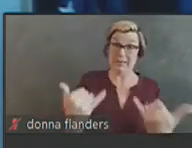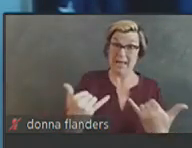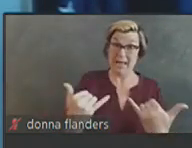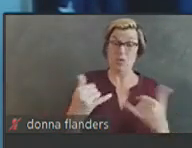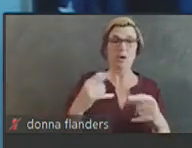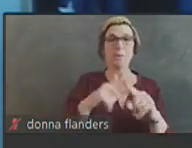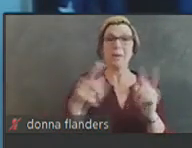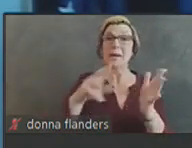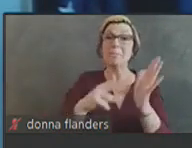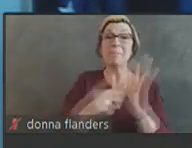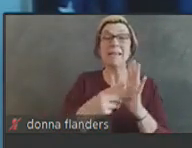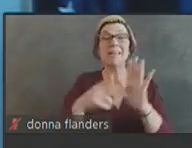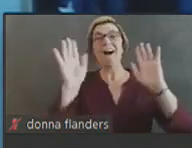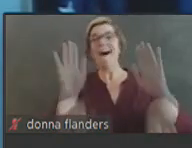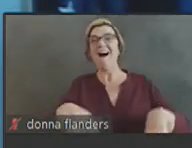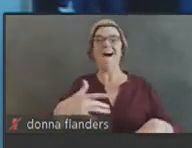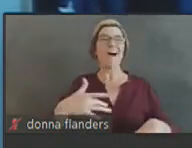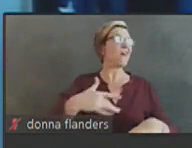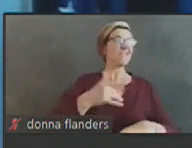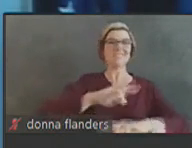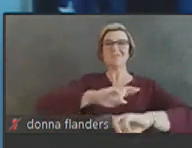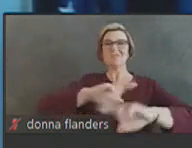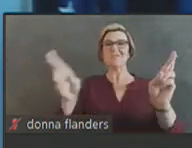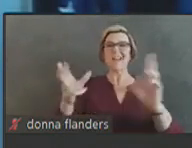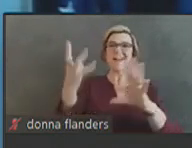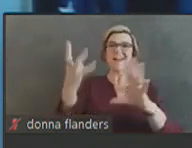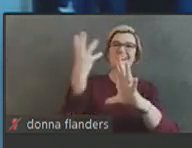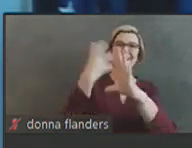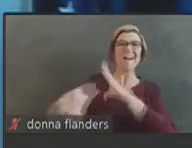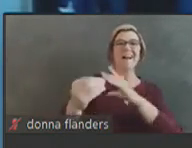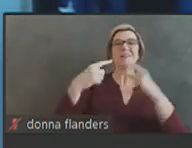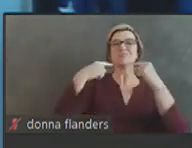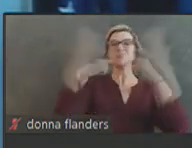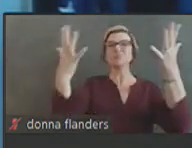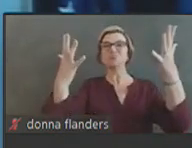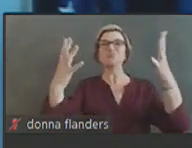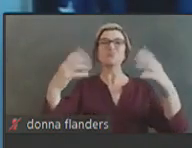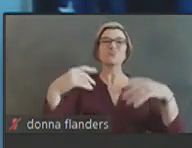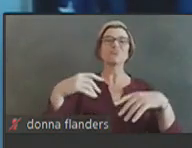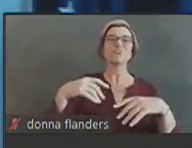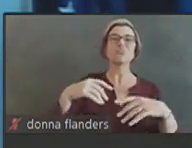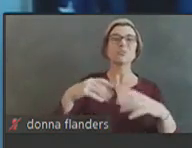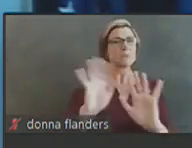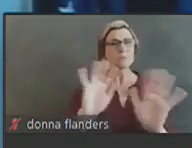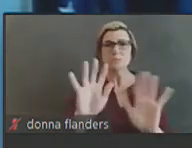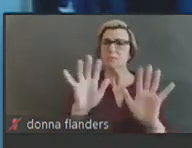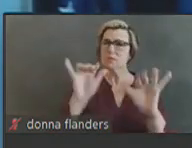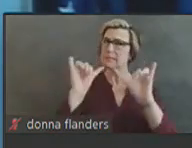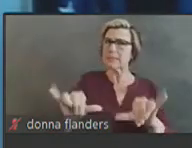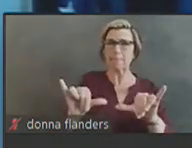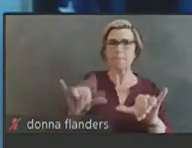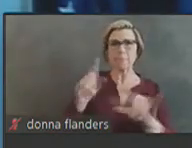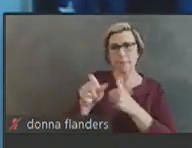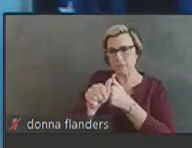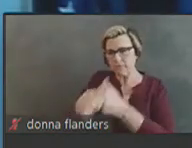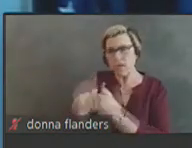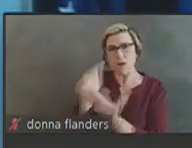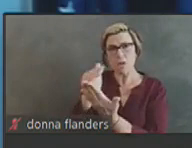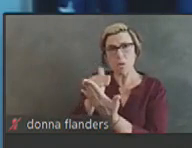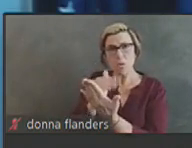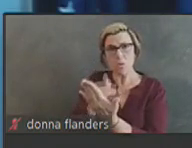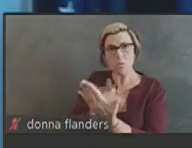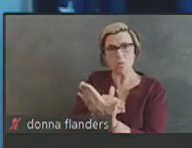become confident or overly comfortable and walk away from the strategies that have benefited us up until this